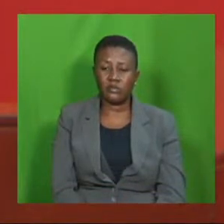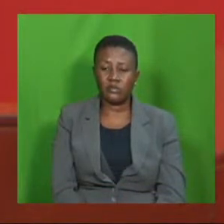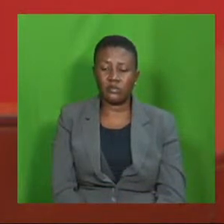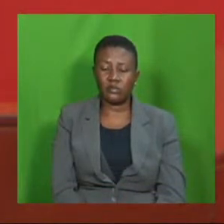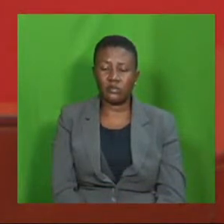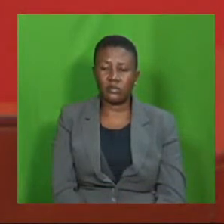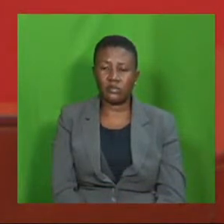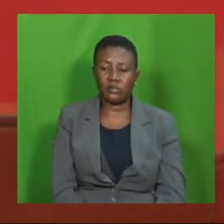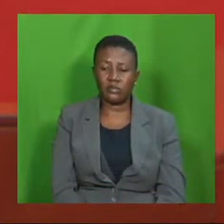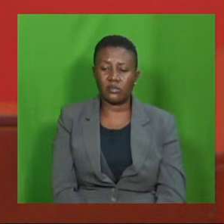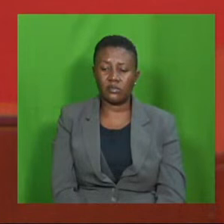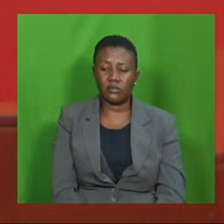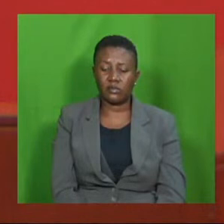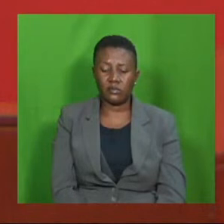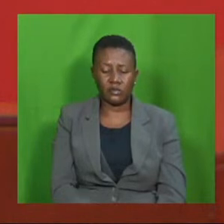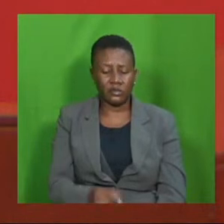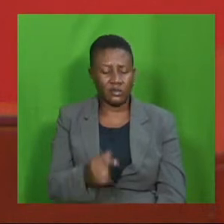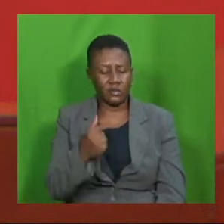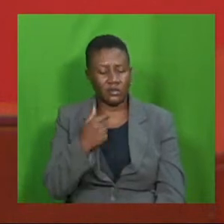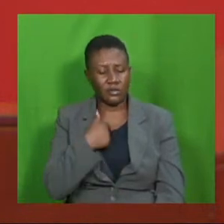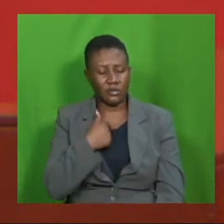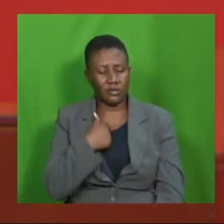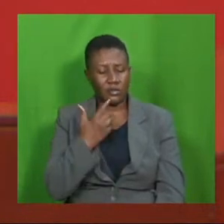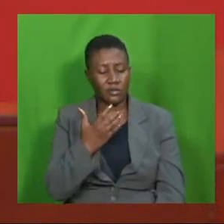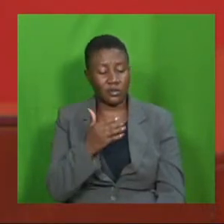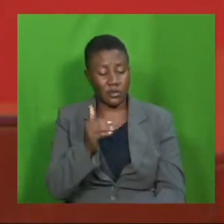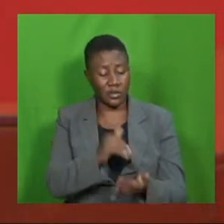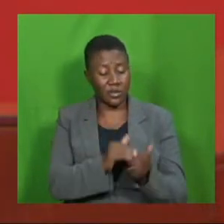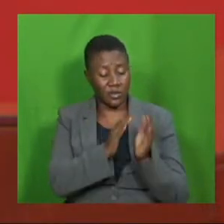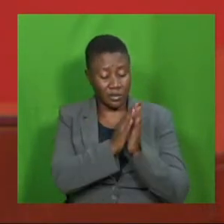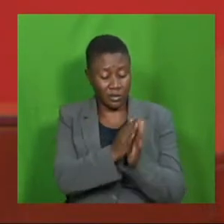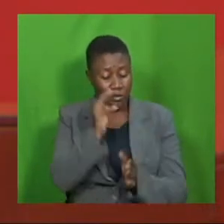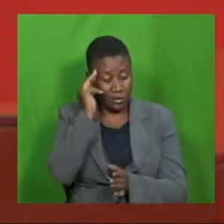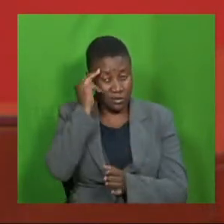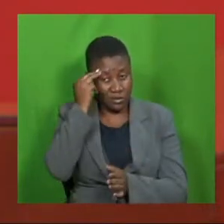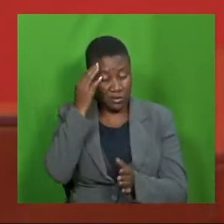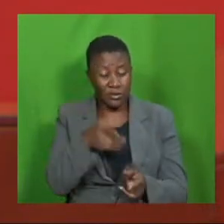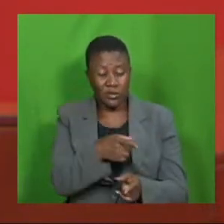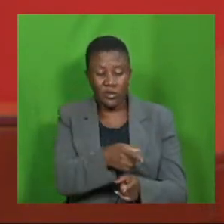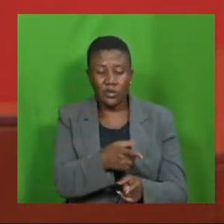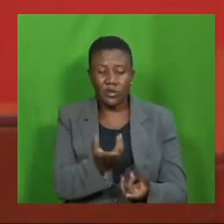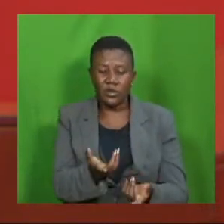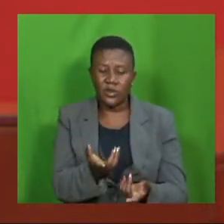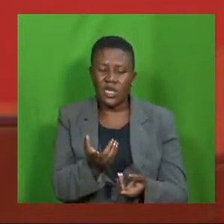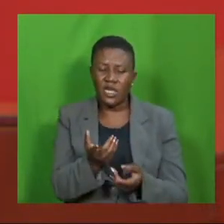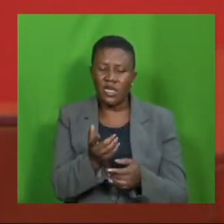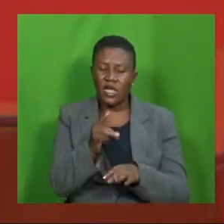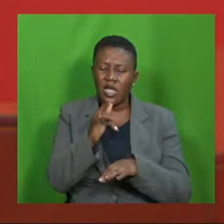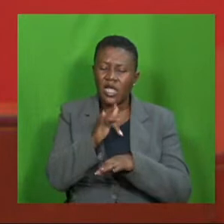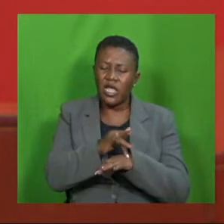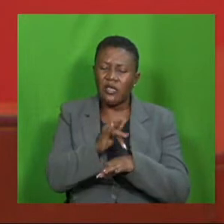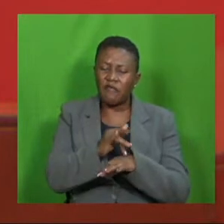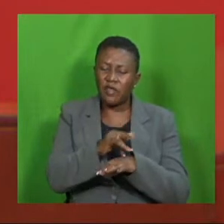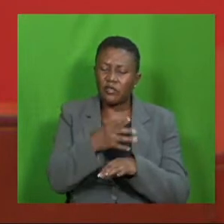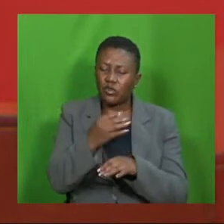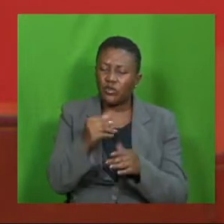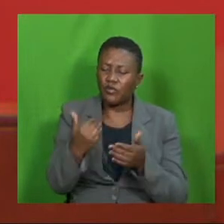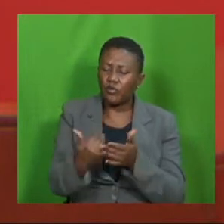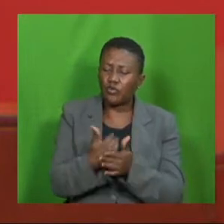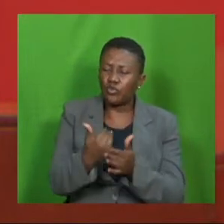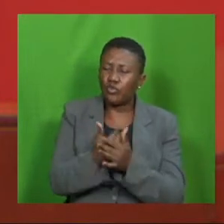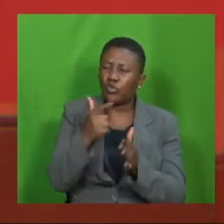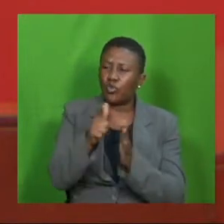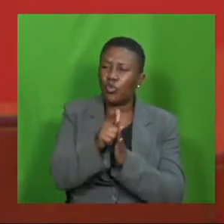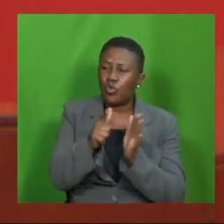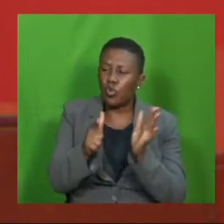Mr. Speaker, I'd like to find out from the Minister what the impact of these new